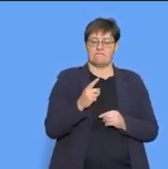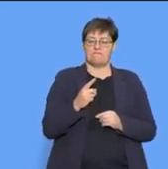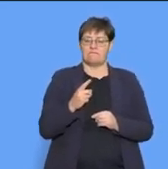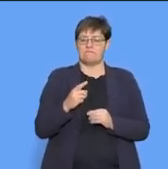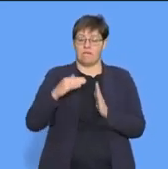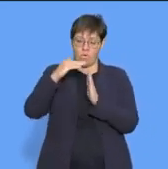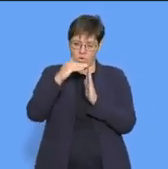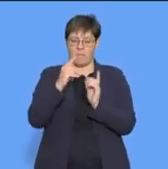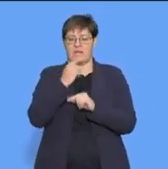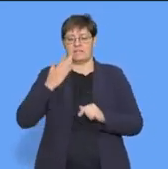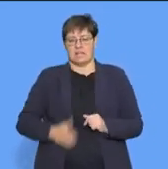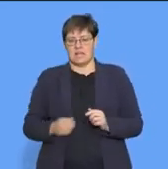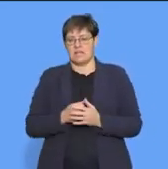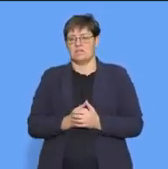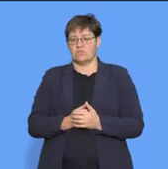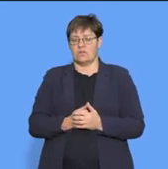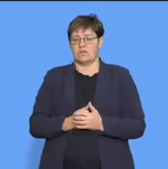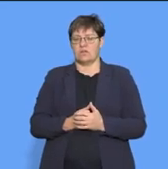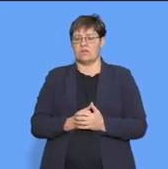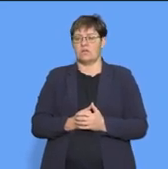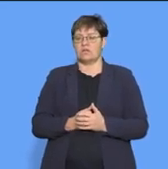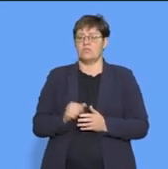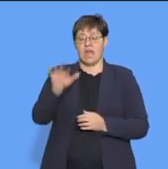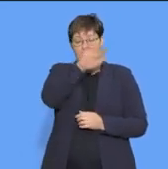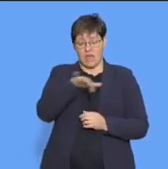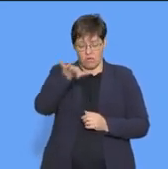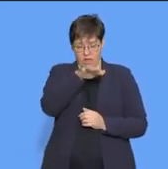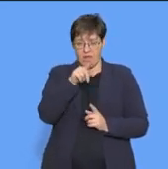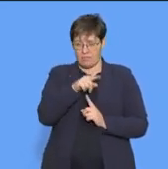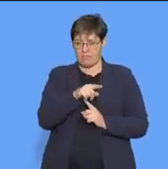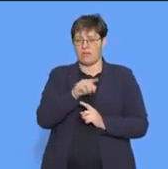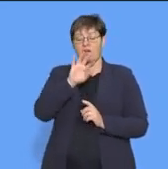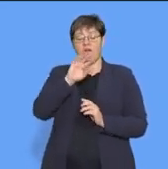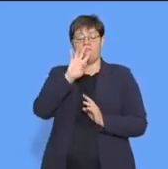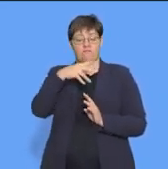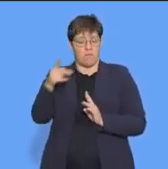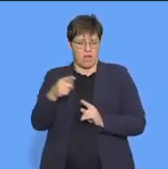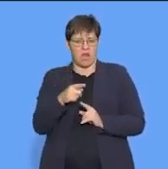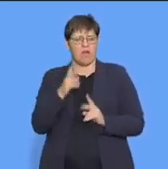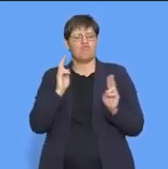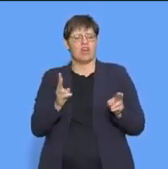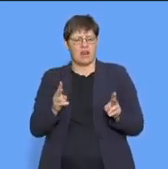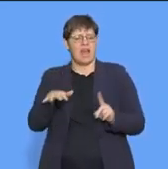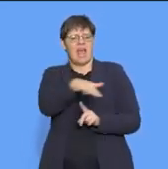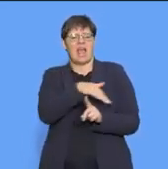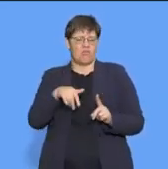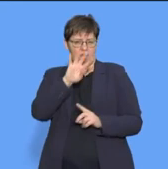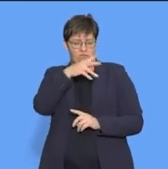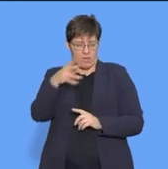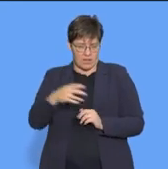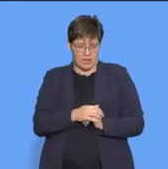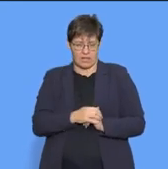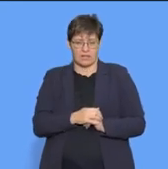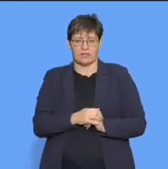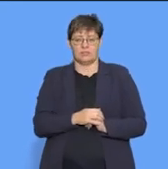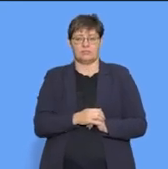the area, so I want to say area will equal to half AD, half base times height. That's the formula that we're going to use, the regular area formula. So